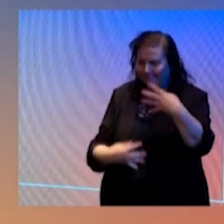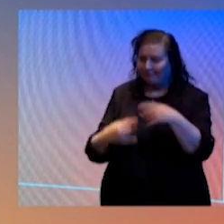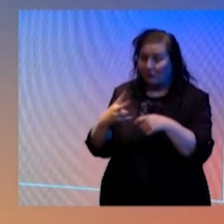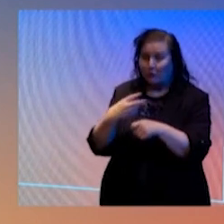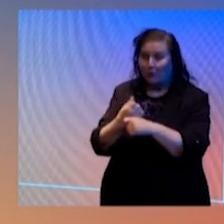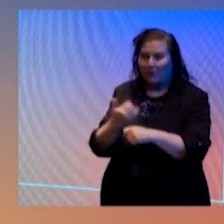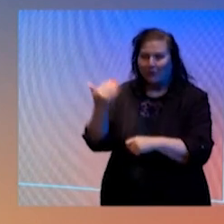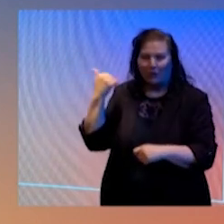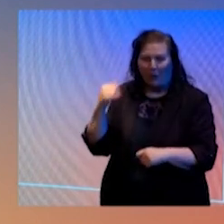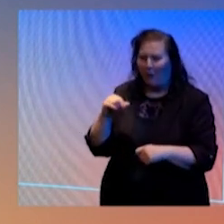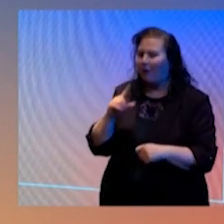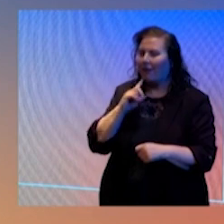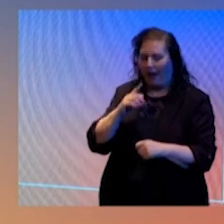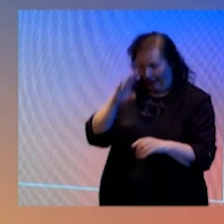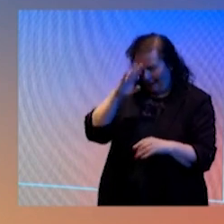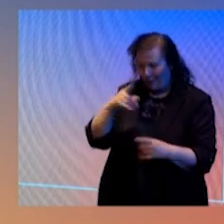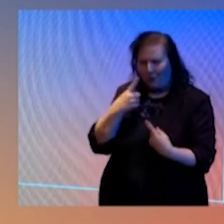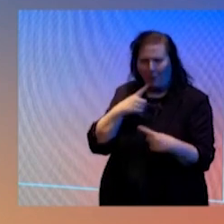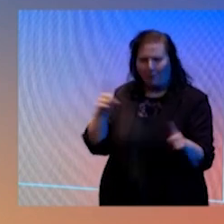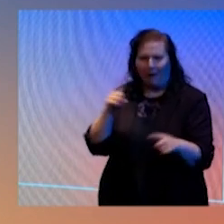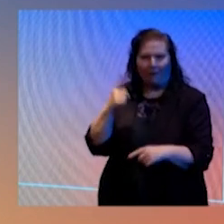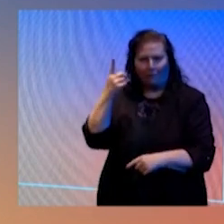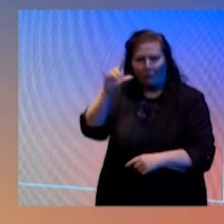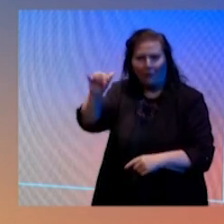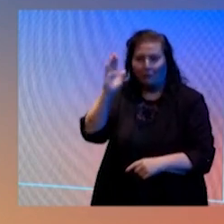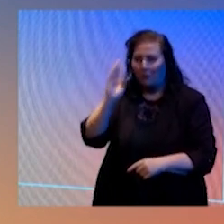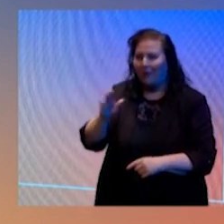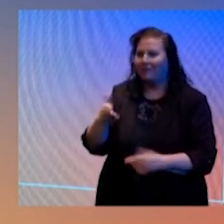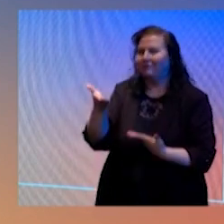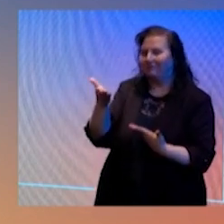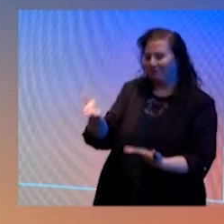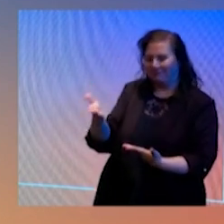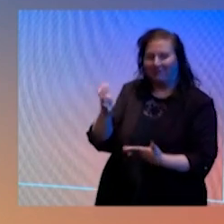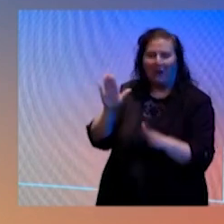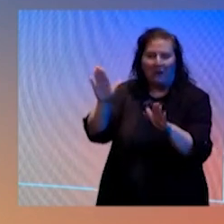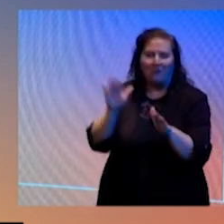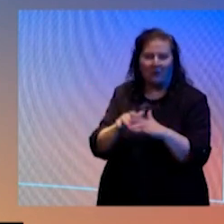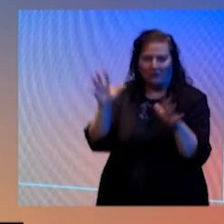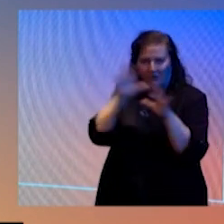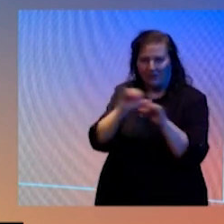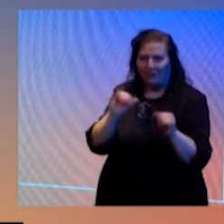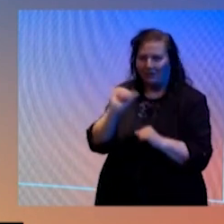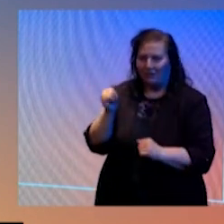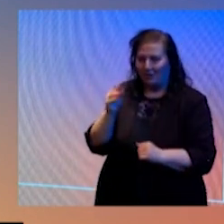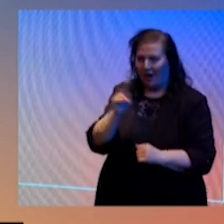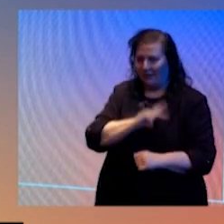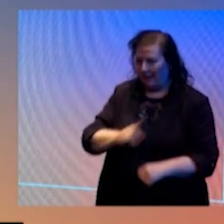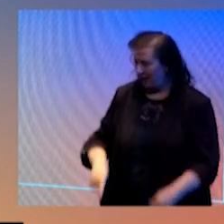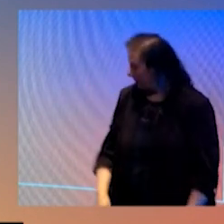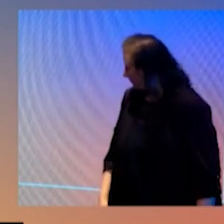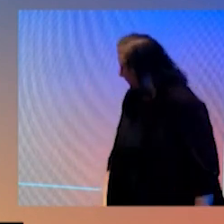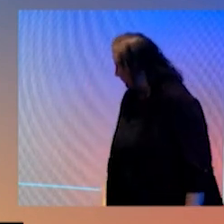ago, because I know we're on the way. Ladies and gentlemen, let me present you our great Chancellor, John King.